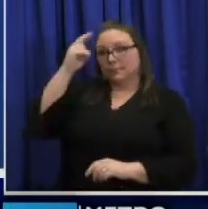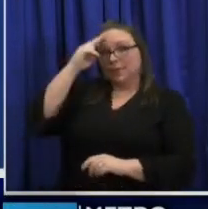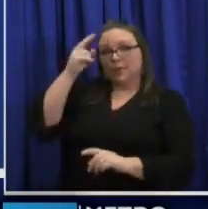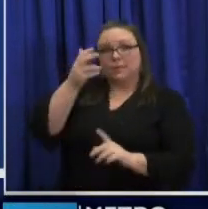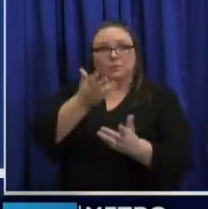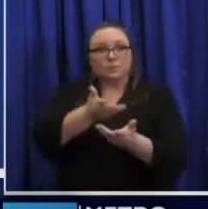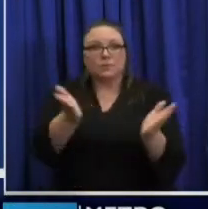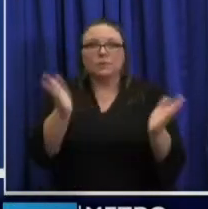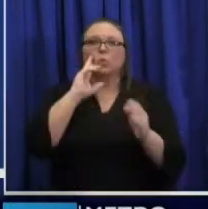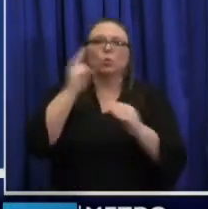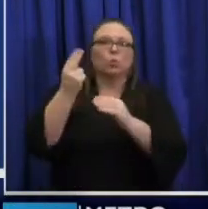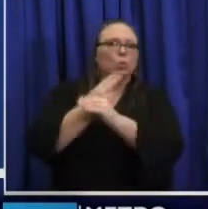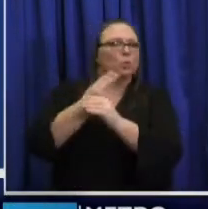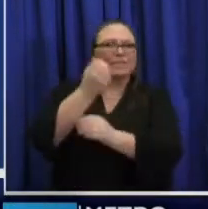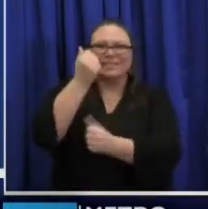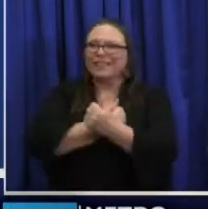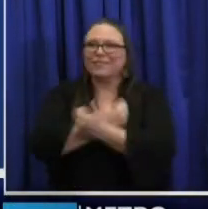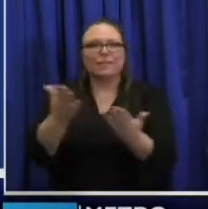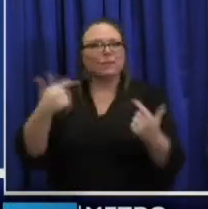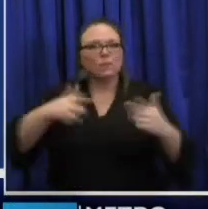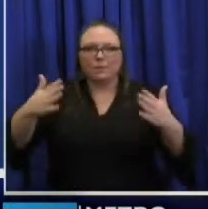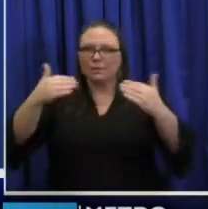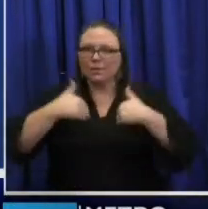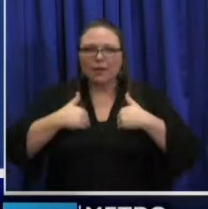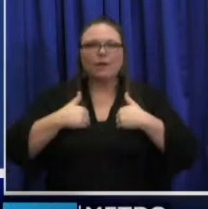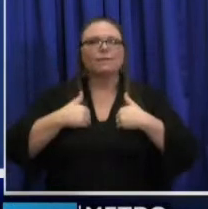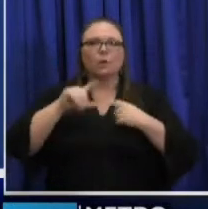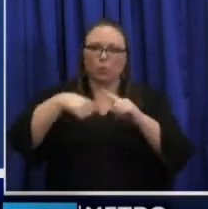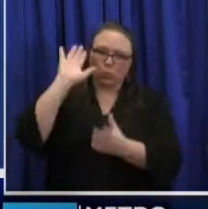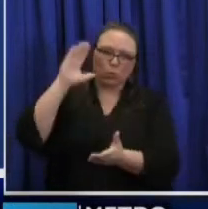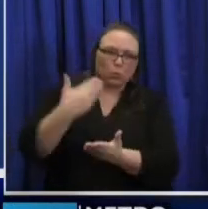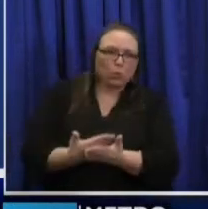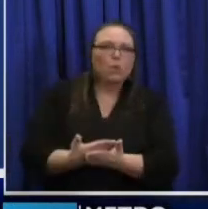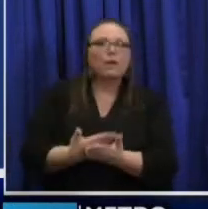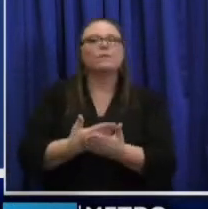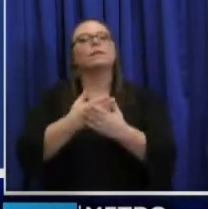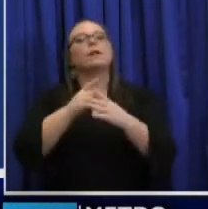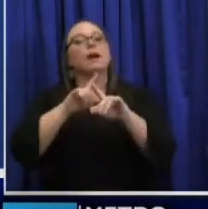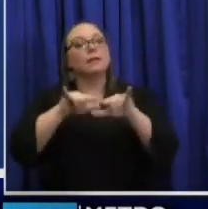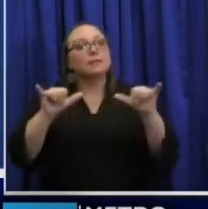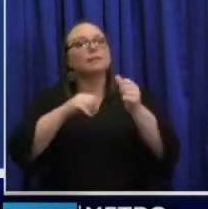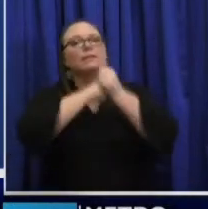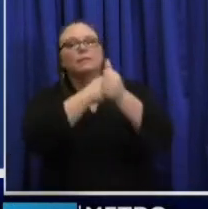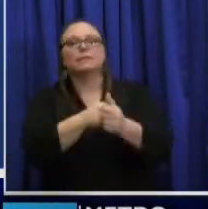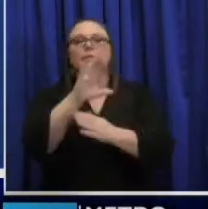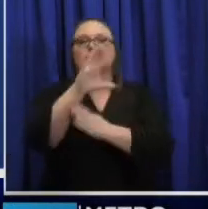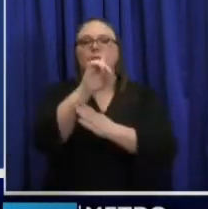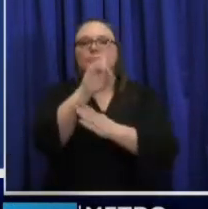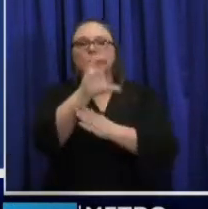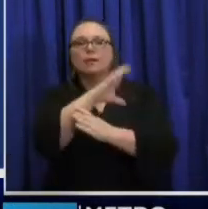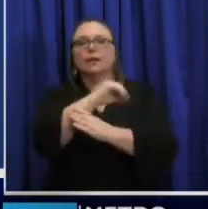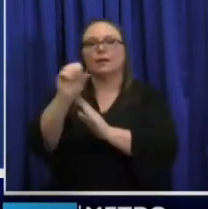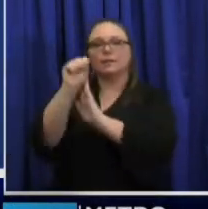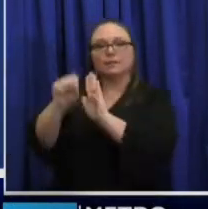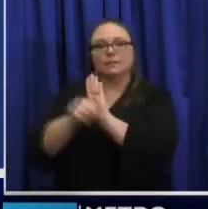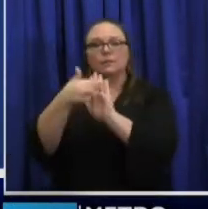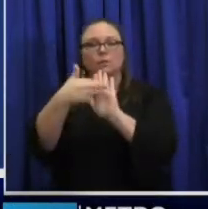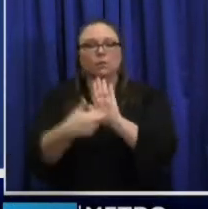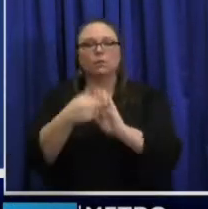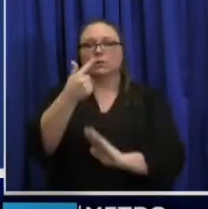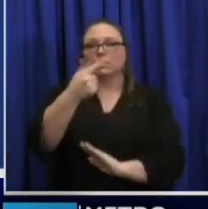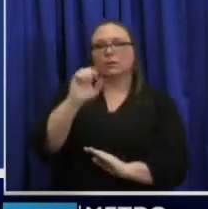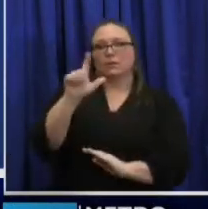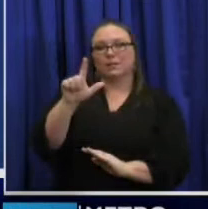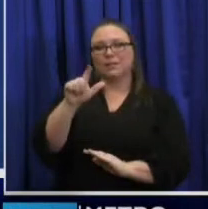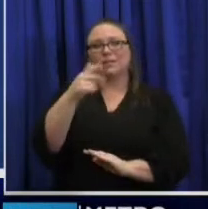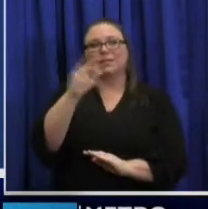to use every dose we get as soon as we get it, while following CDC and state guidance. Dr. Gil Wright is here this